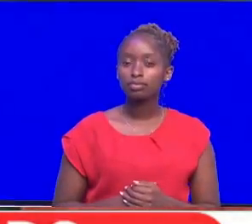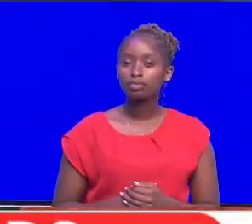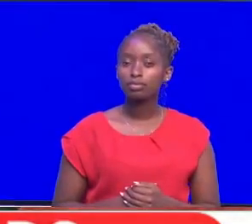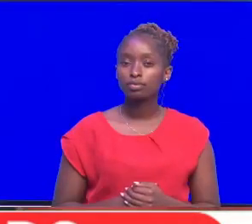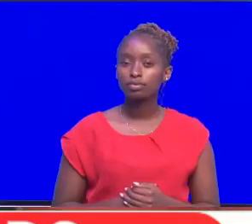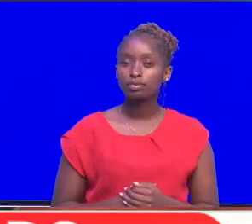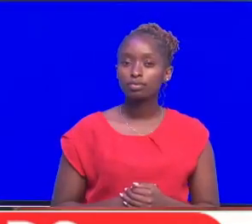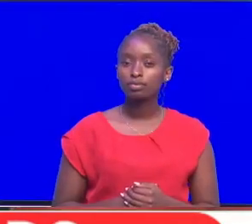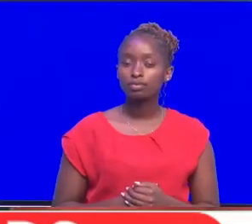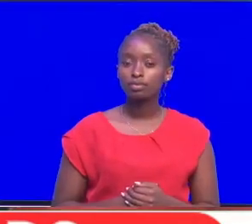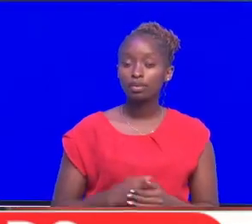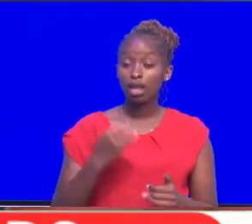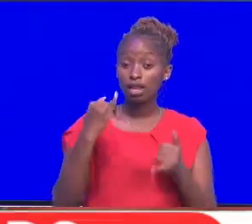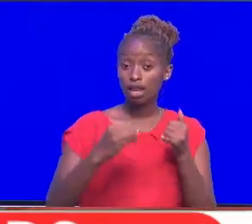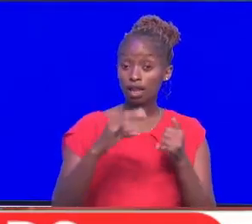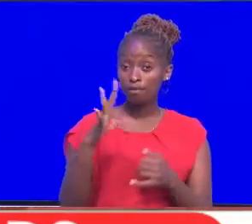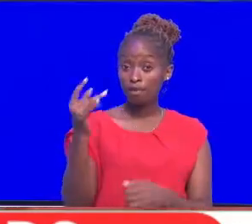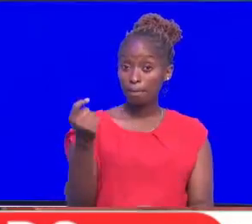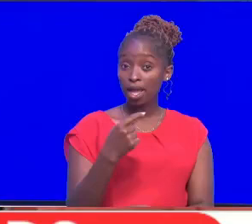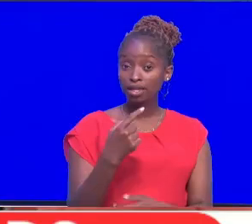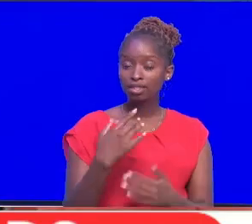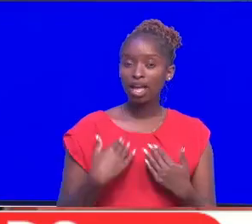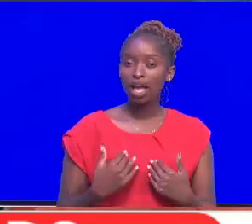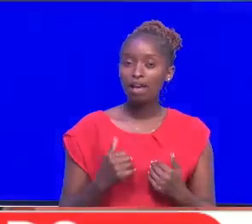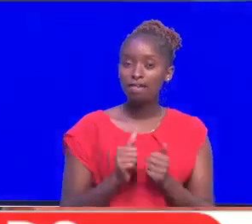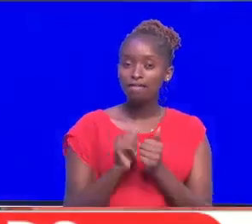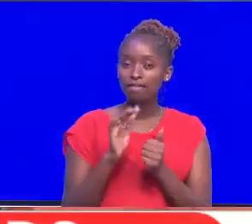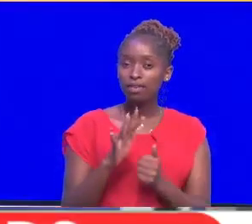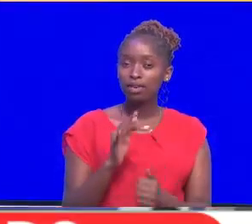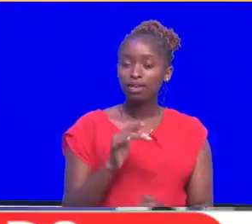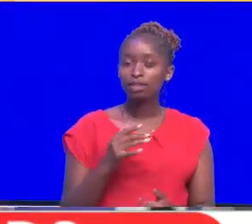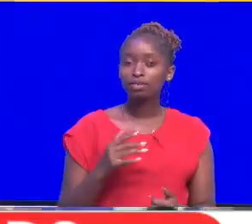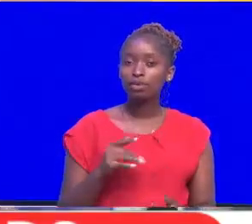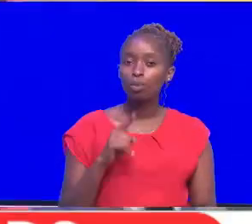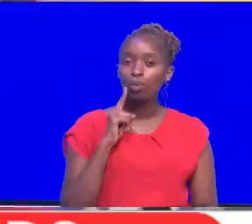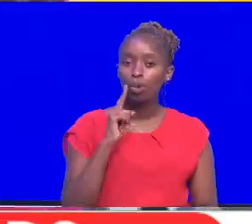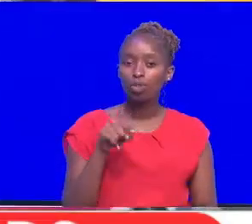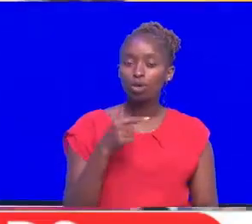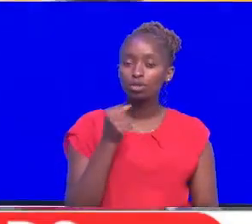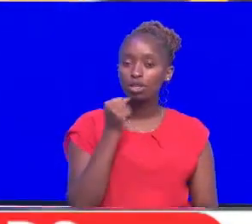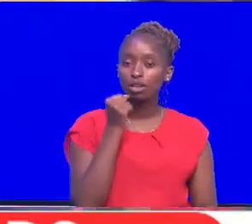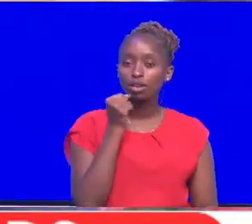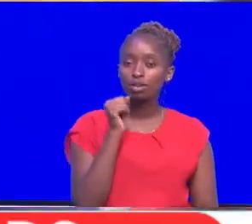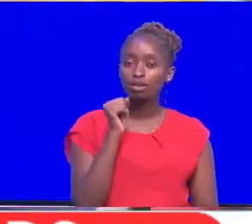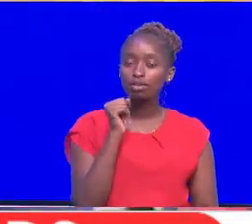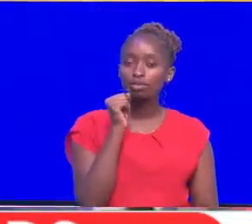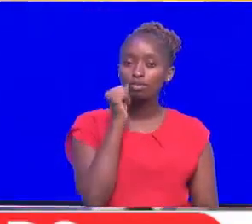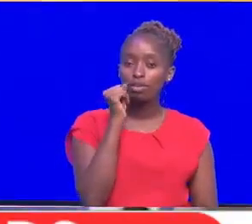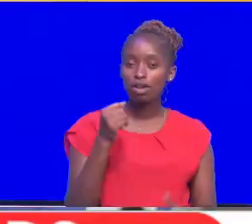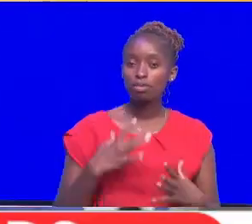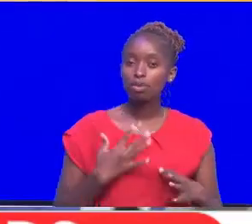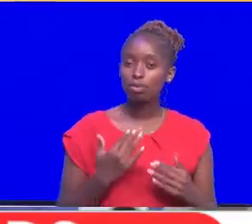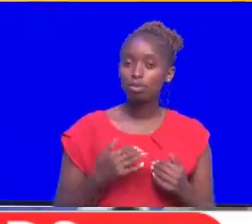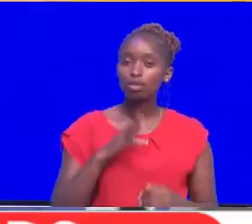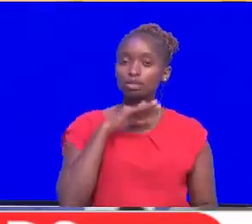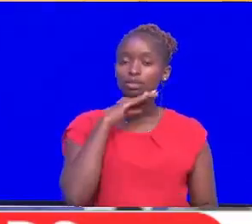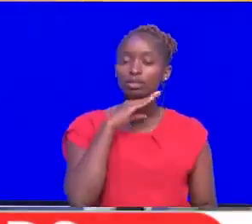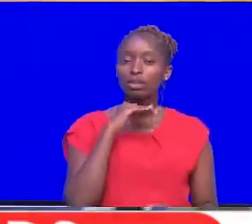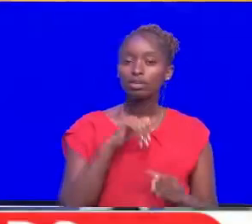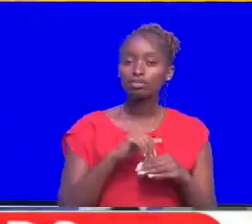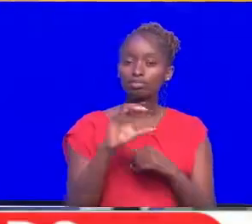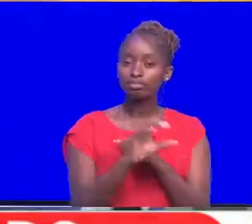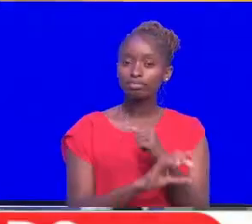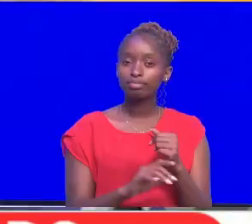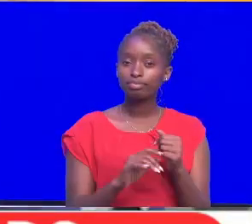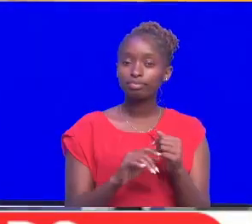In the last 4 months, at least 1,500 people have lost their lives in road accidents across the country. This stark state